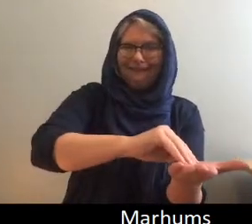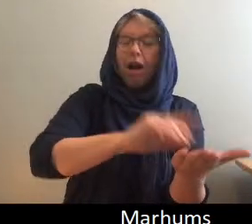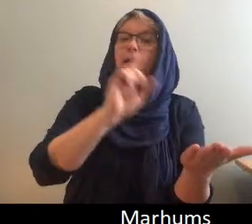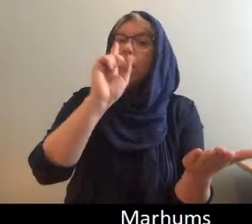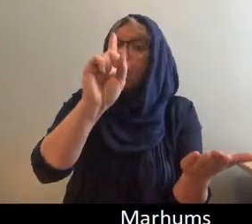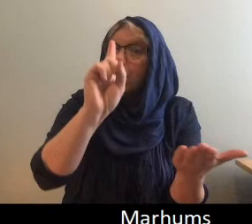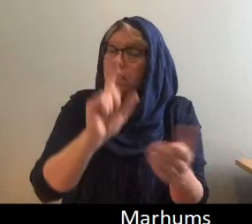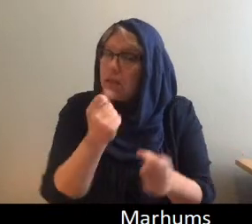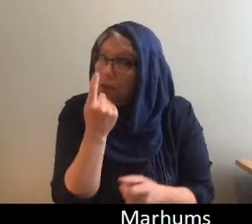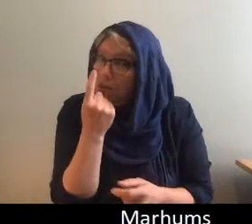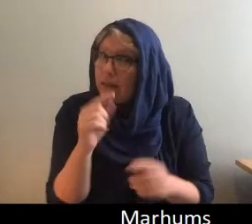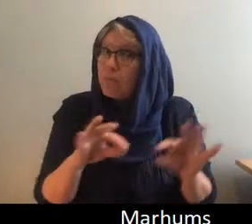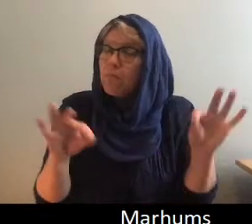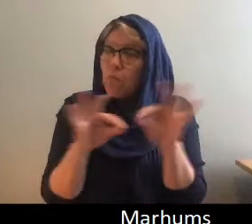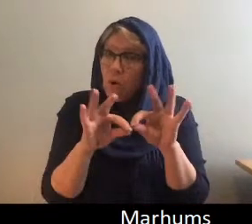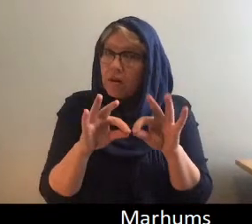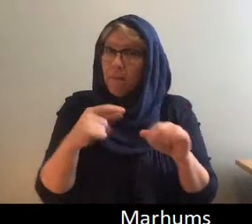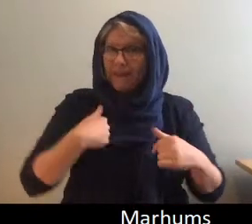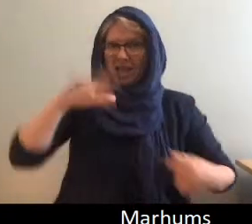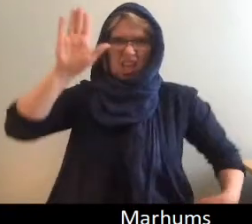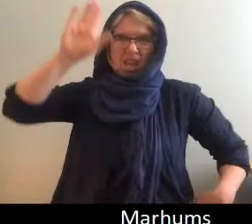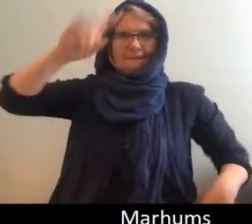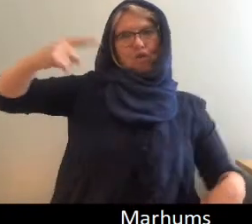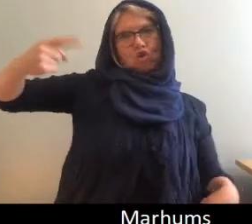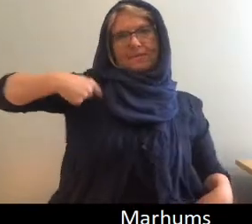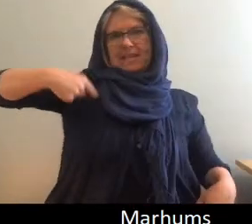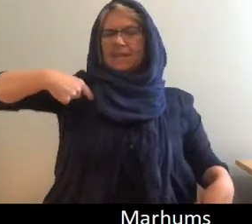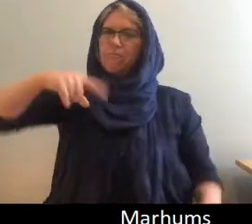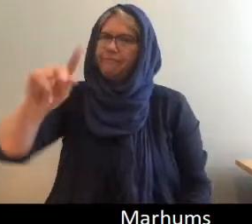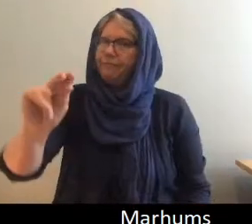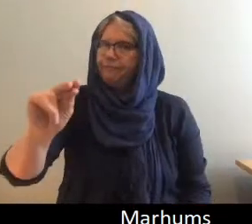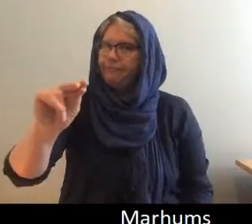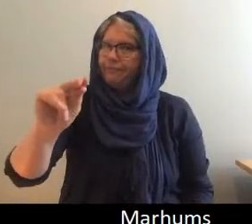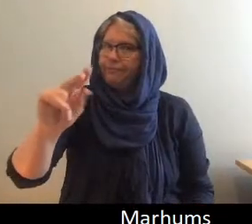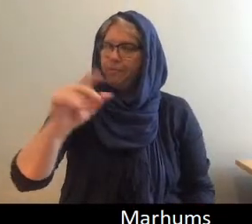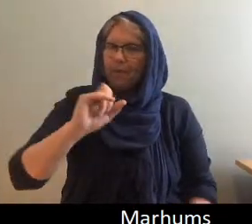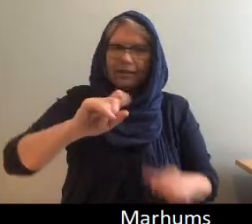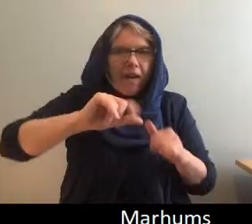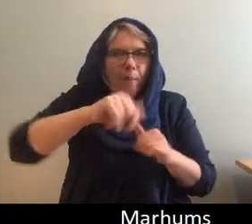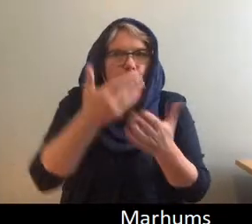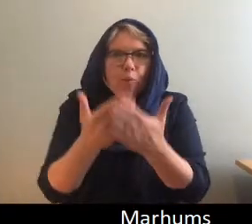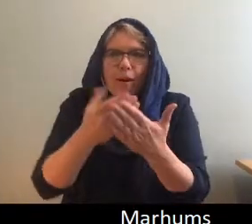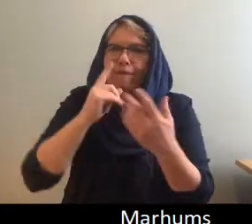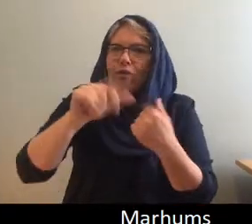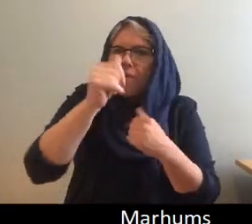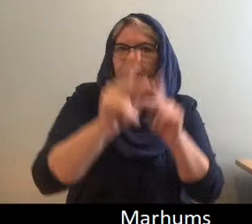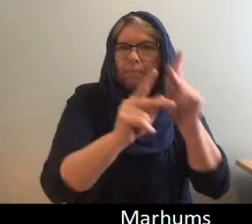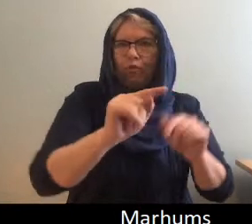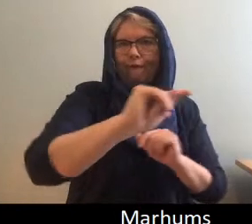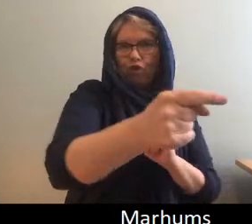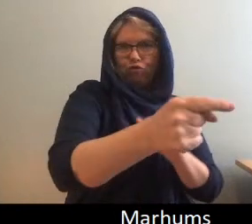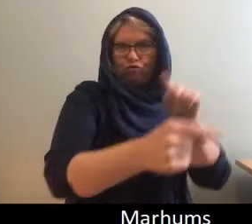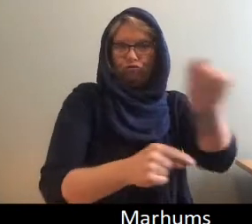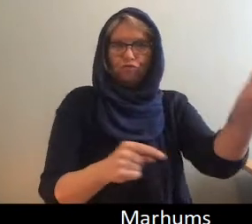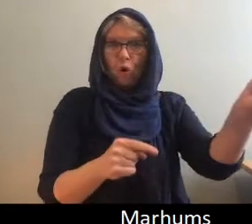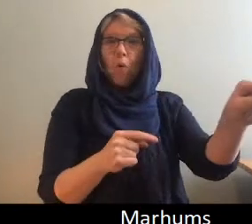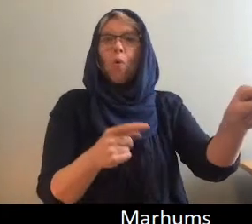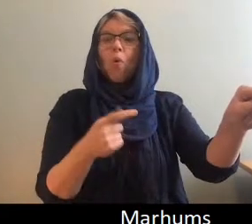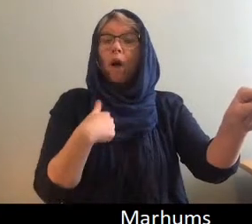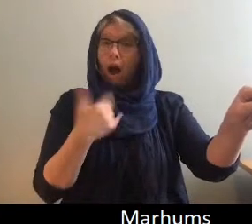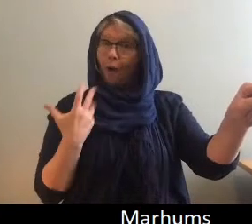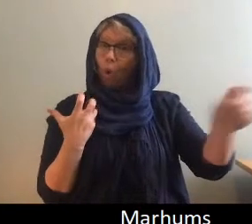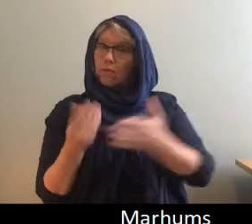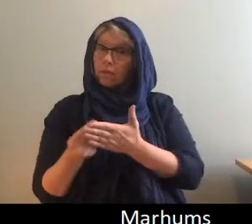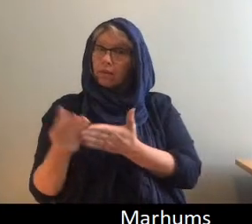my daughter is not married, pray for everybody else's daughters, then pray for my own. Pray for their sons, then pray for my sons. So pray